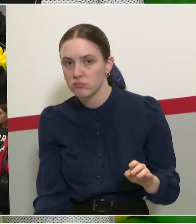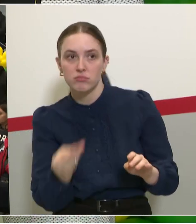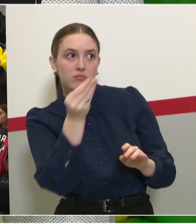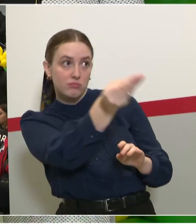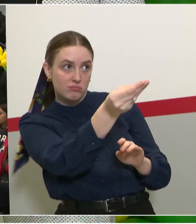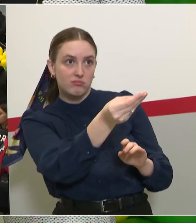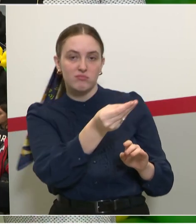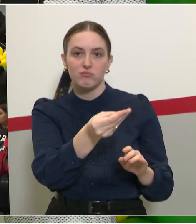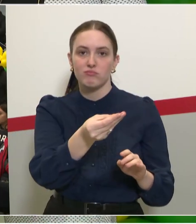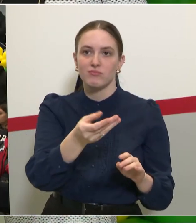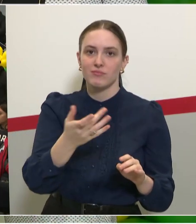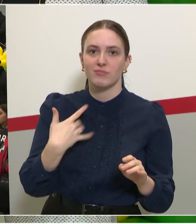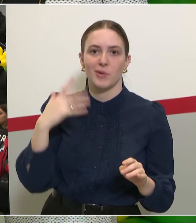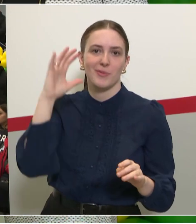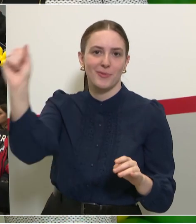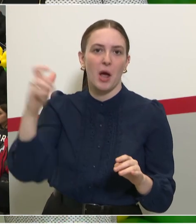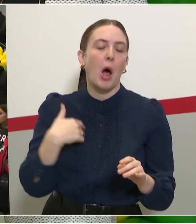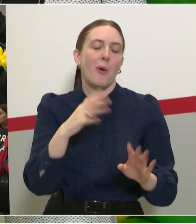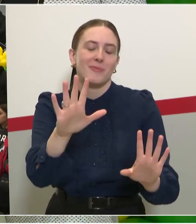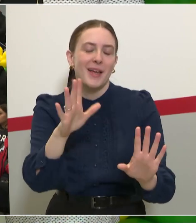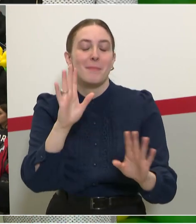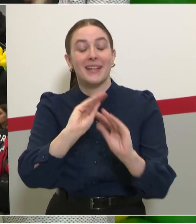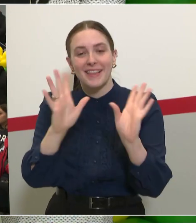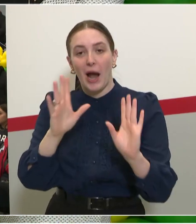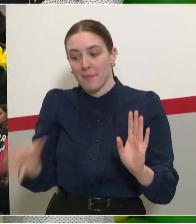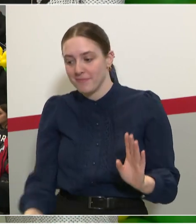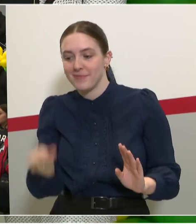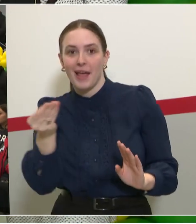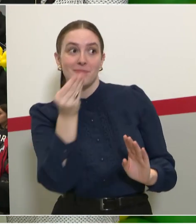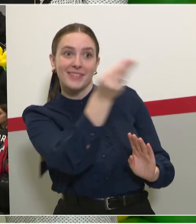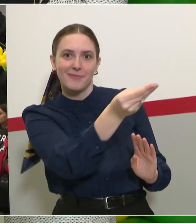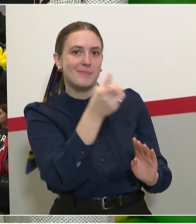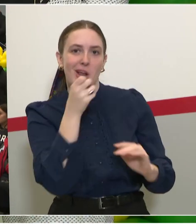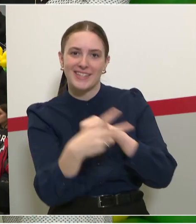give it back to him to be on my way. I'm not gonna steal it.